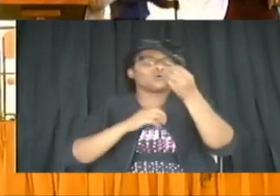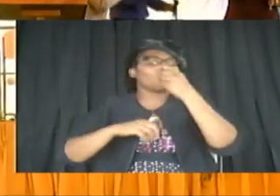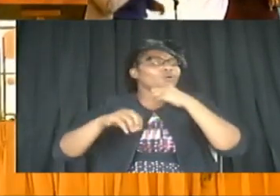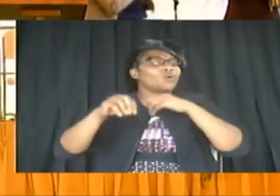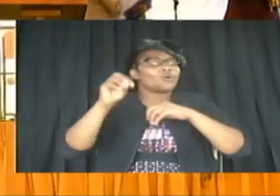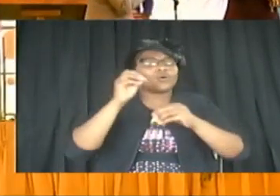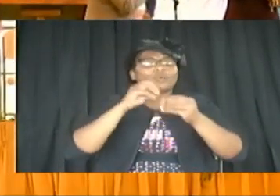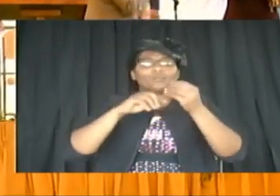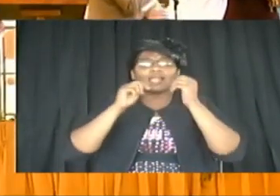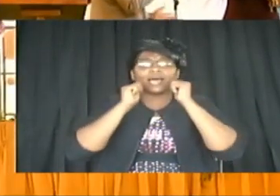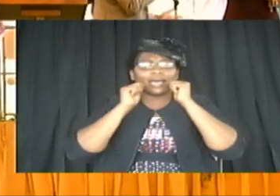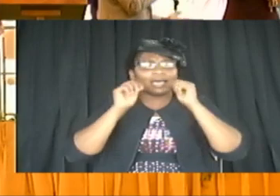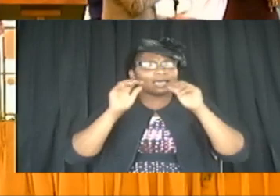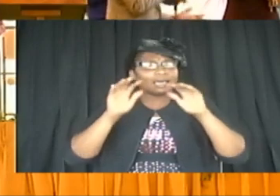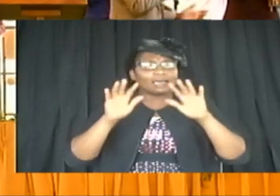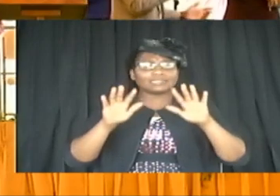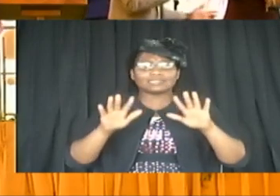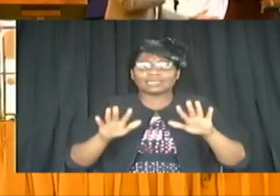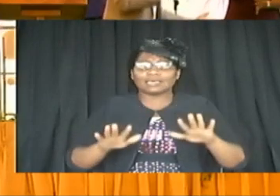Oh,